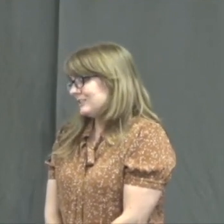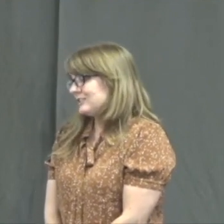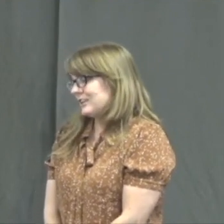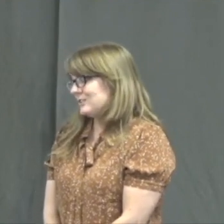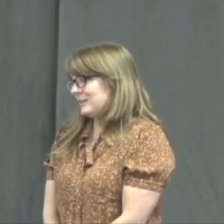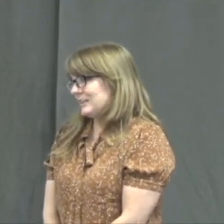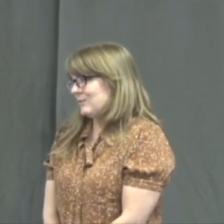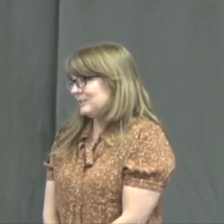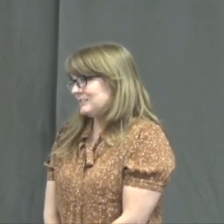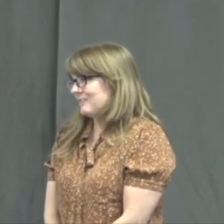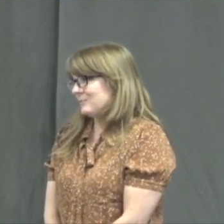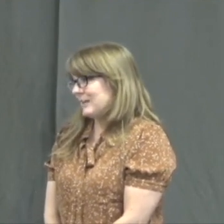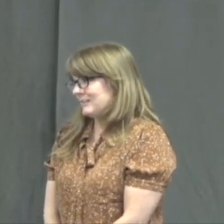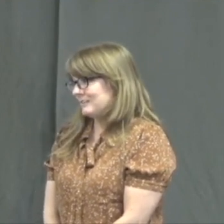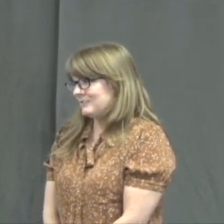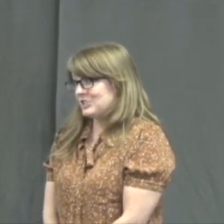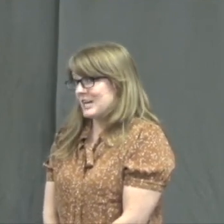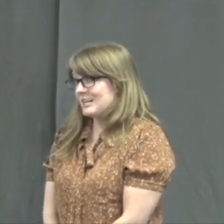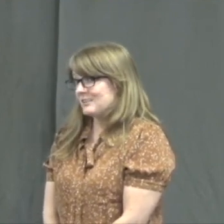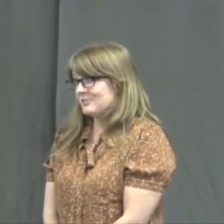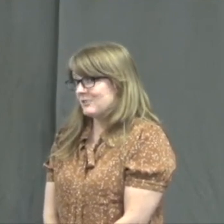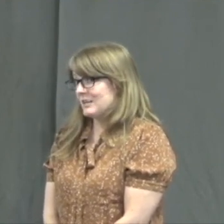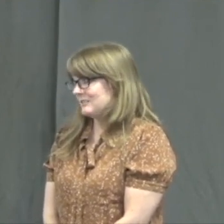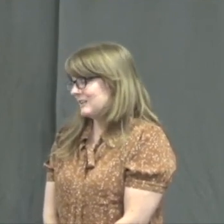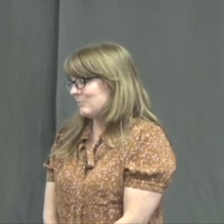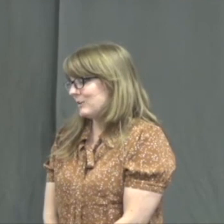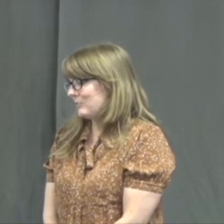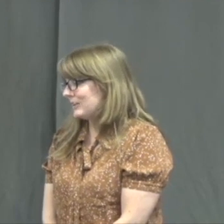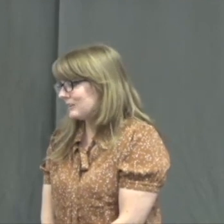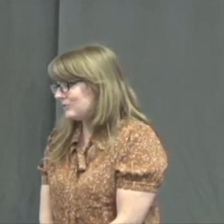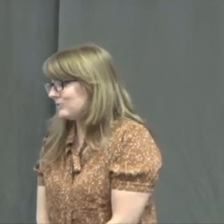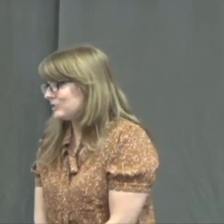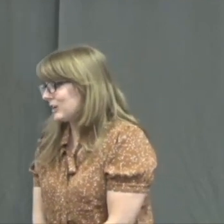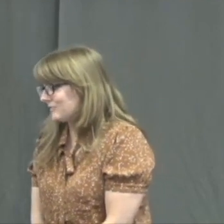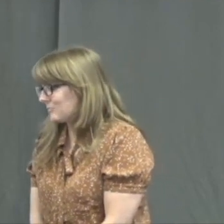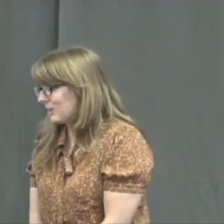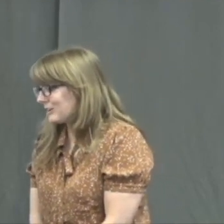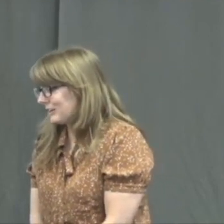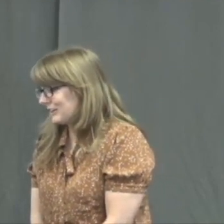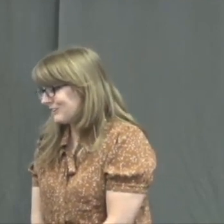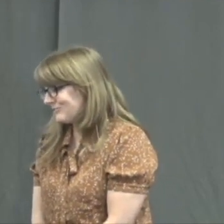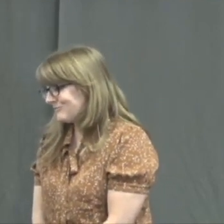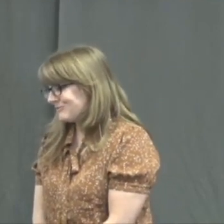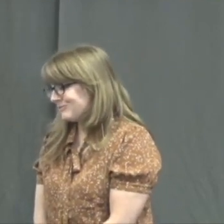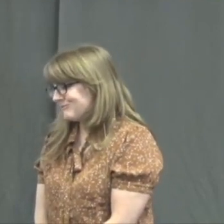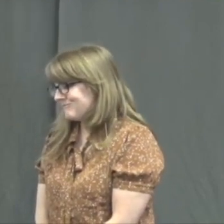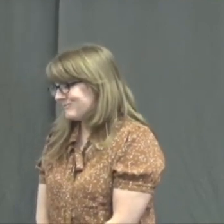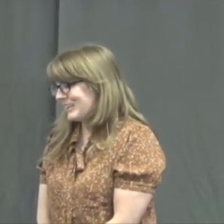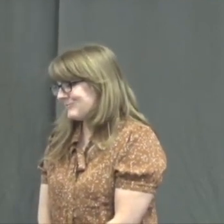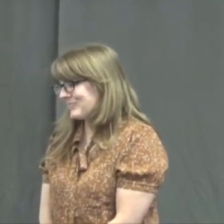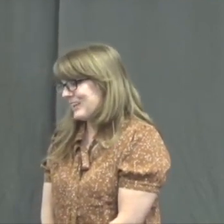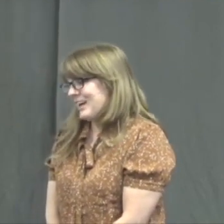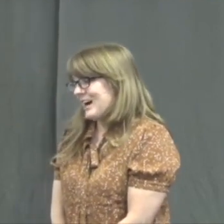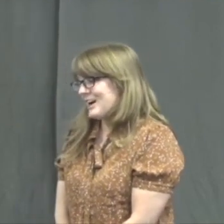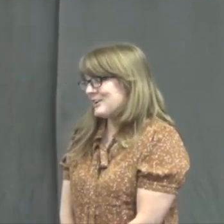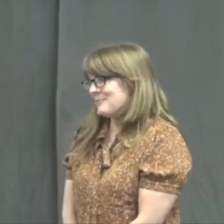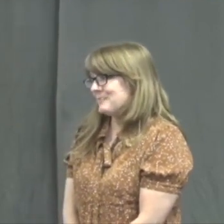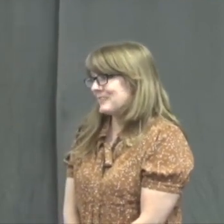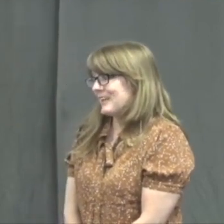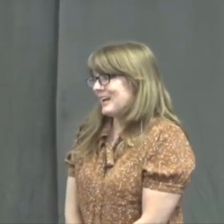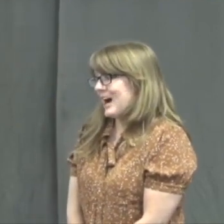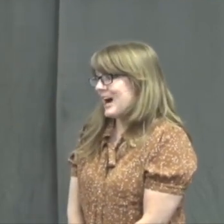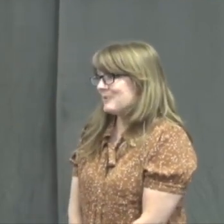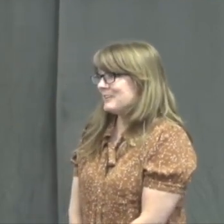they're starting to be like, we just have to bank these genetics so that at some point we can do the Jurassic Park thing, right?